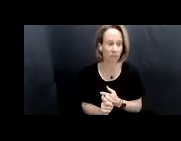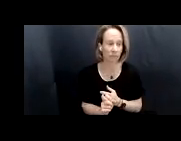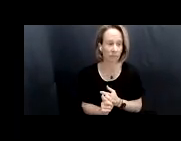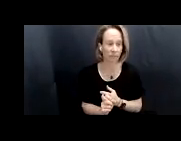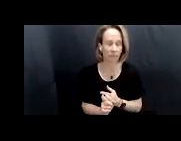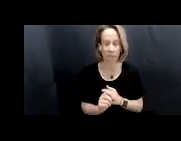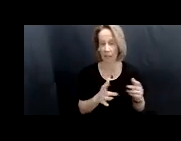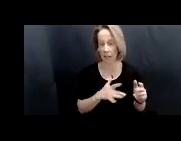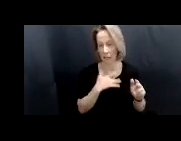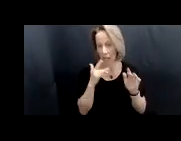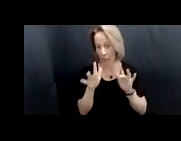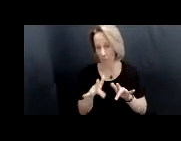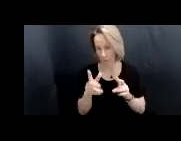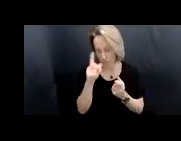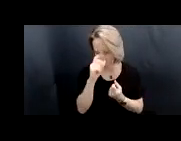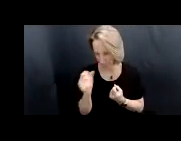empathy,